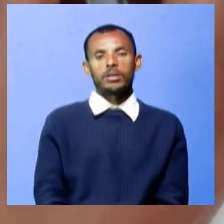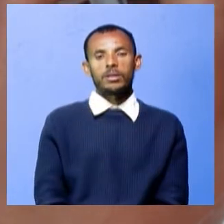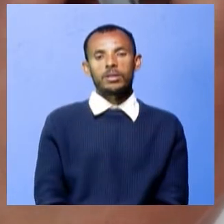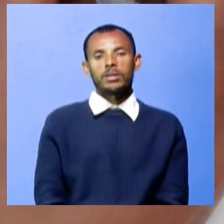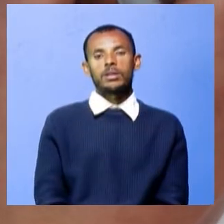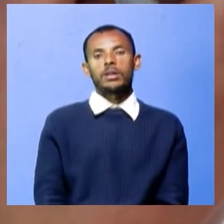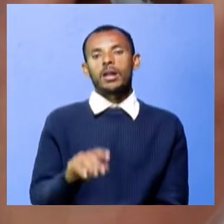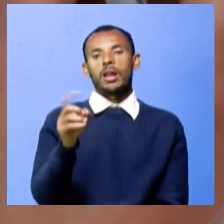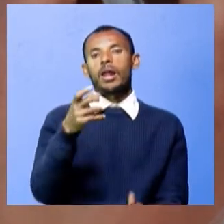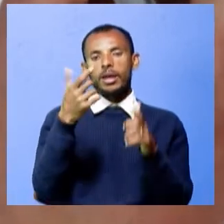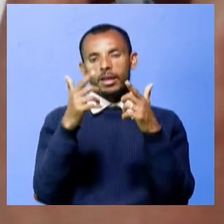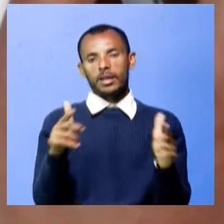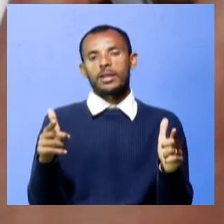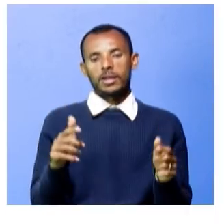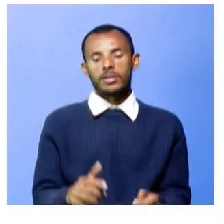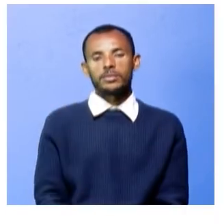likely.